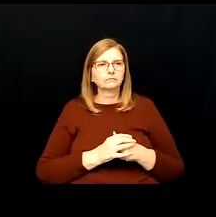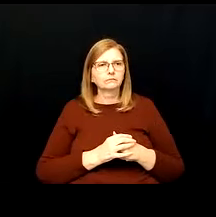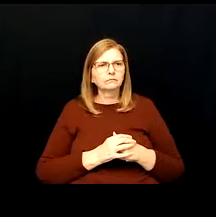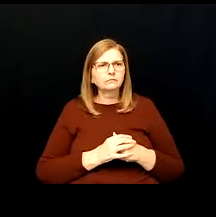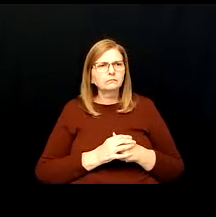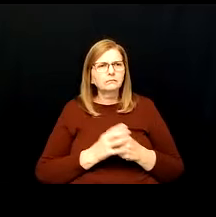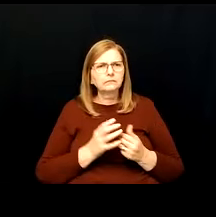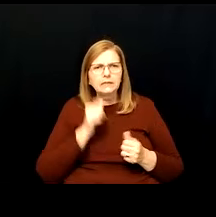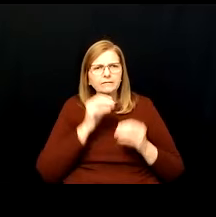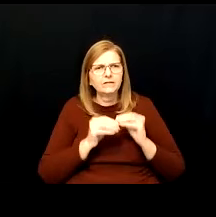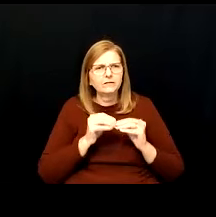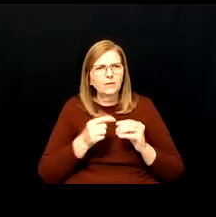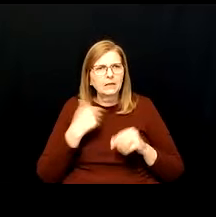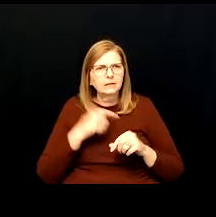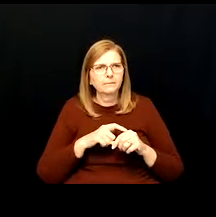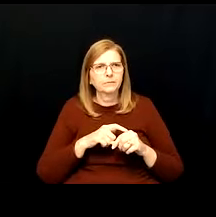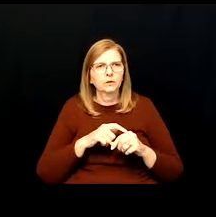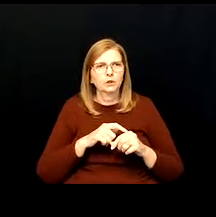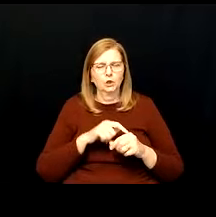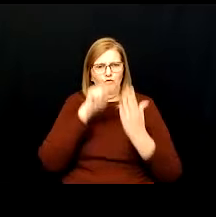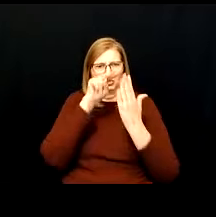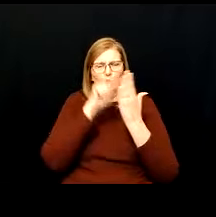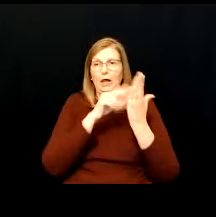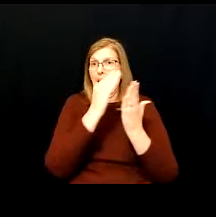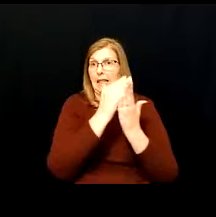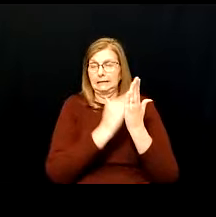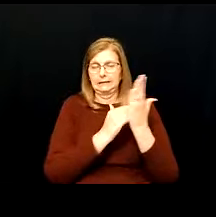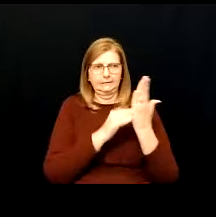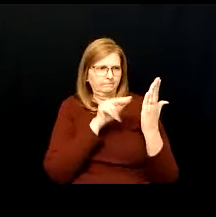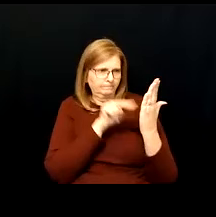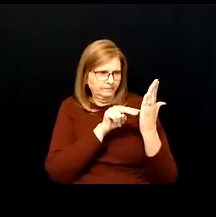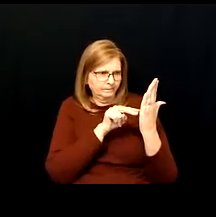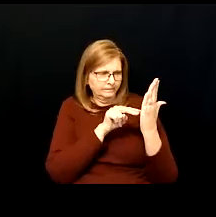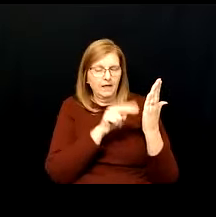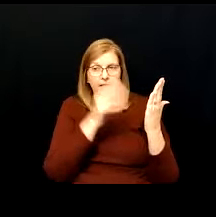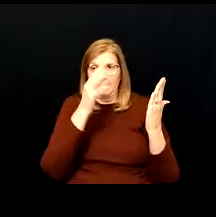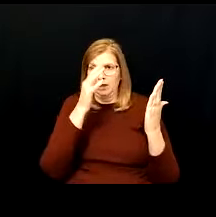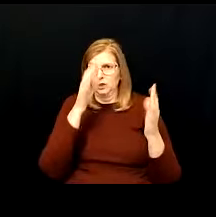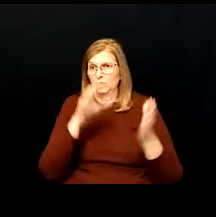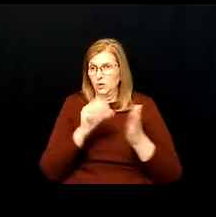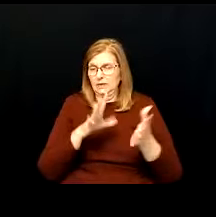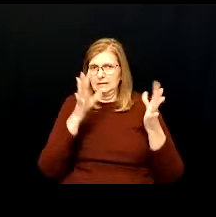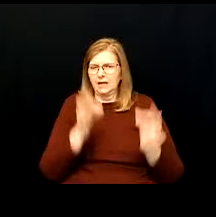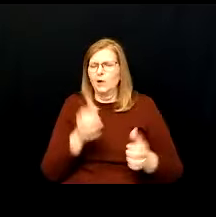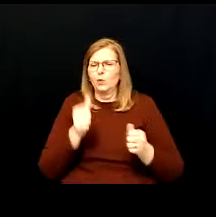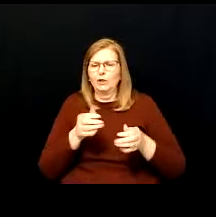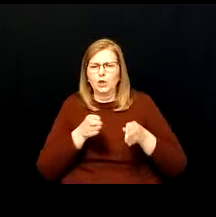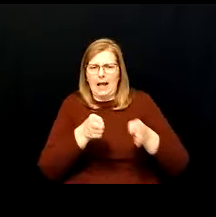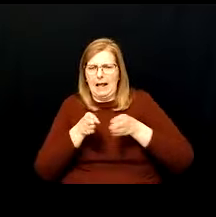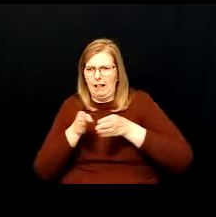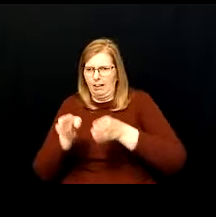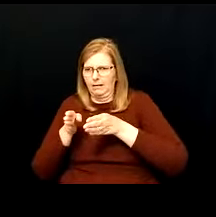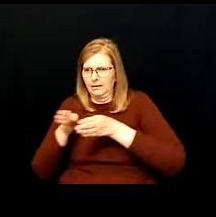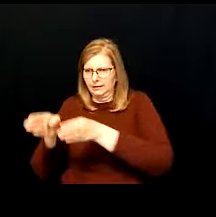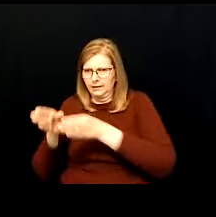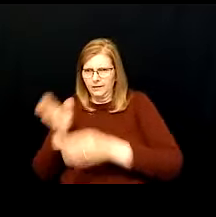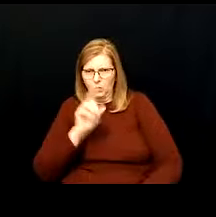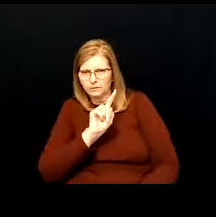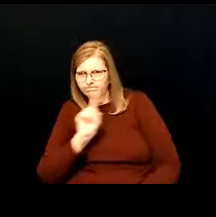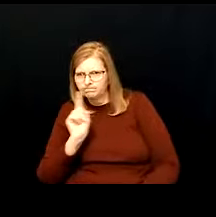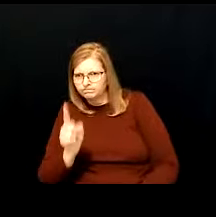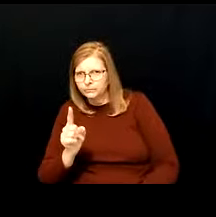time. You look at your shopping list, and then the student decides what aisle they would go down to